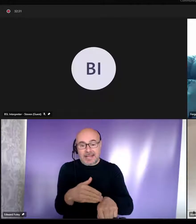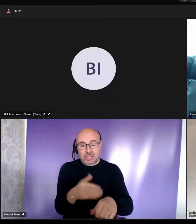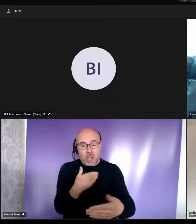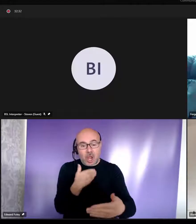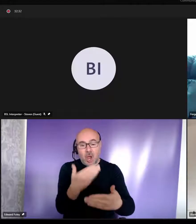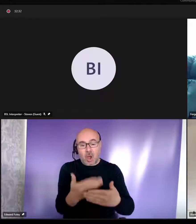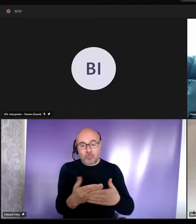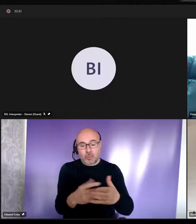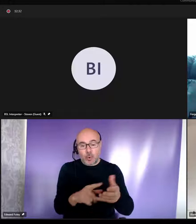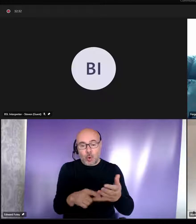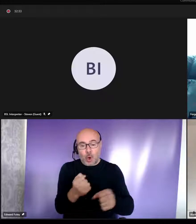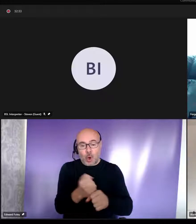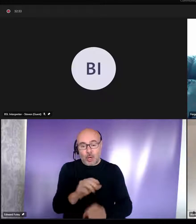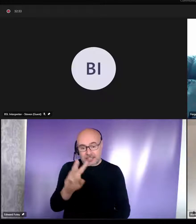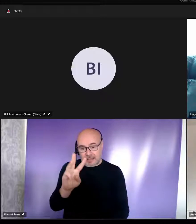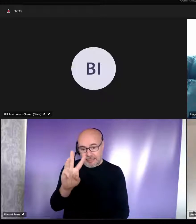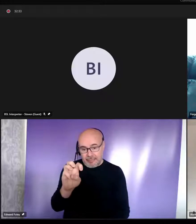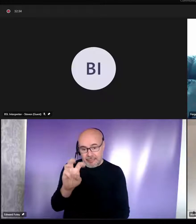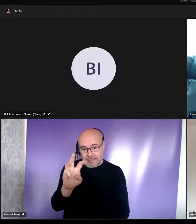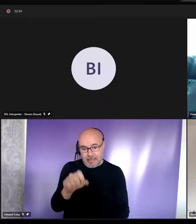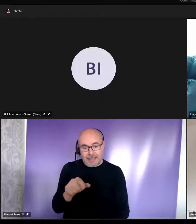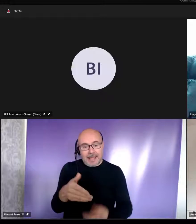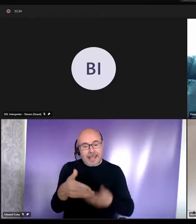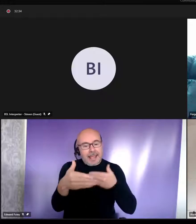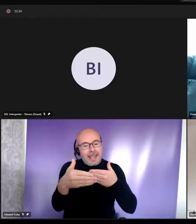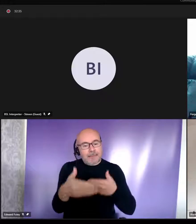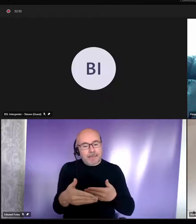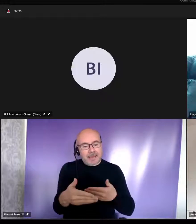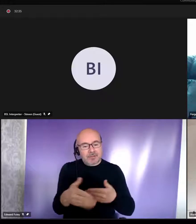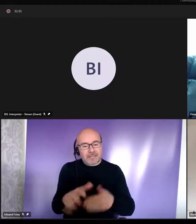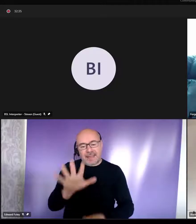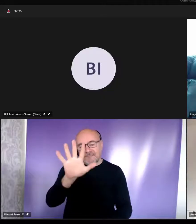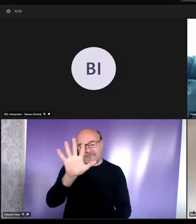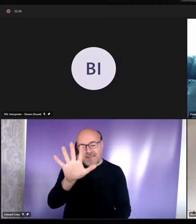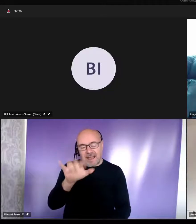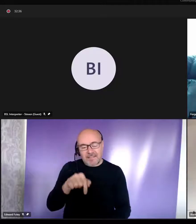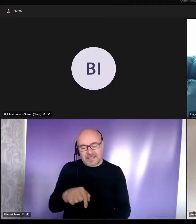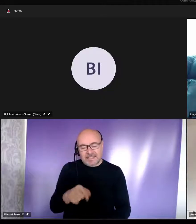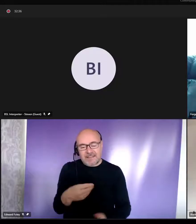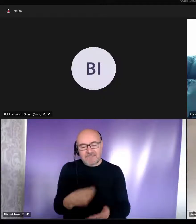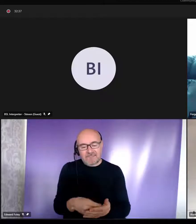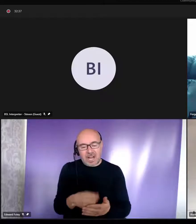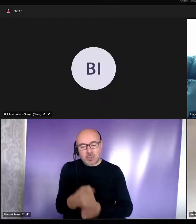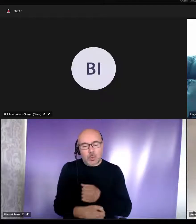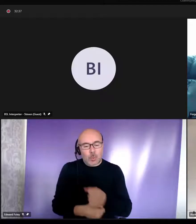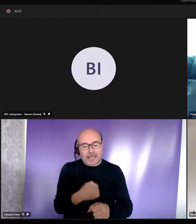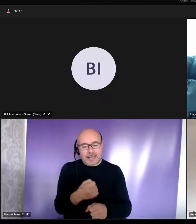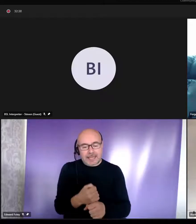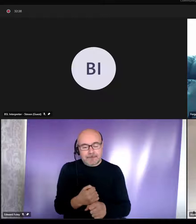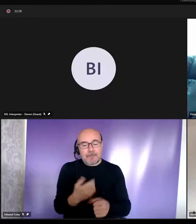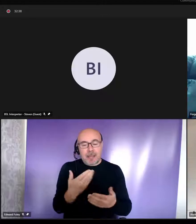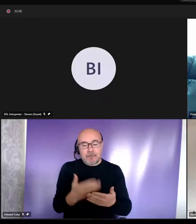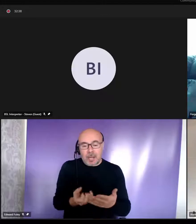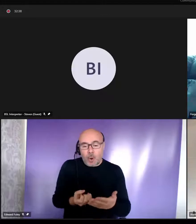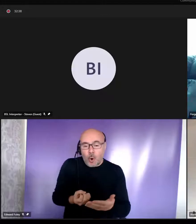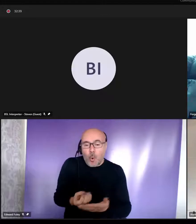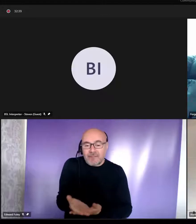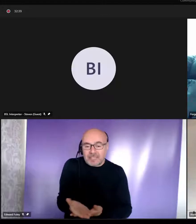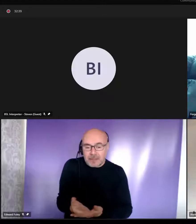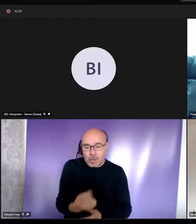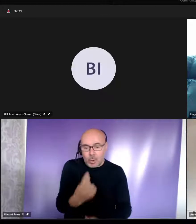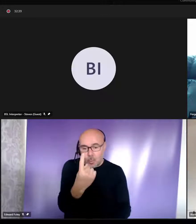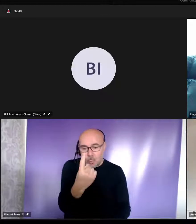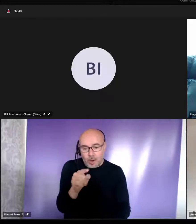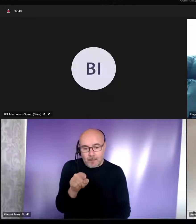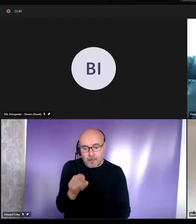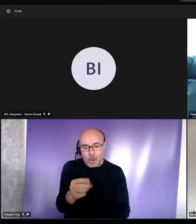which is period 5 of our financial year, with a reported overspend of